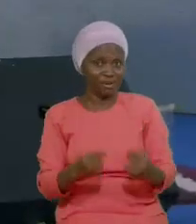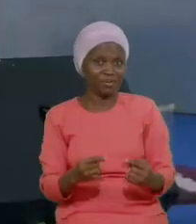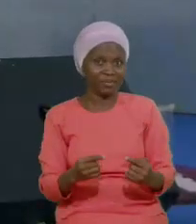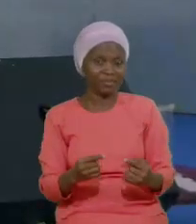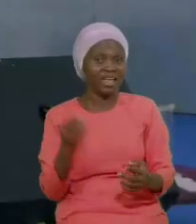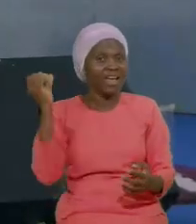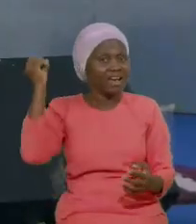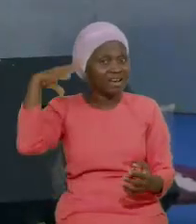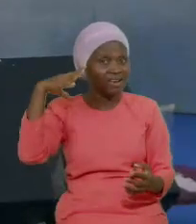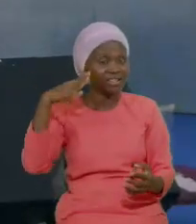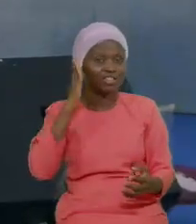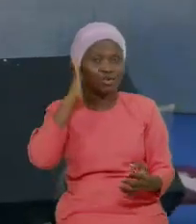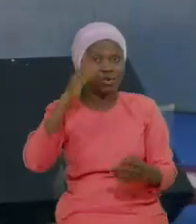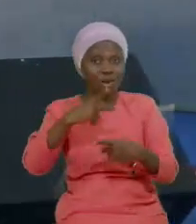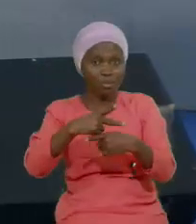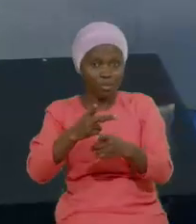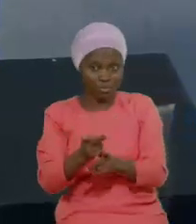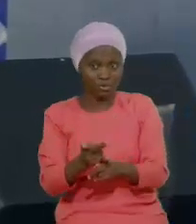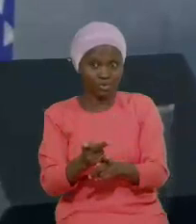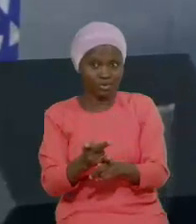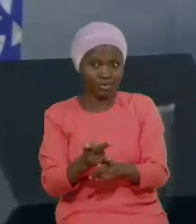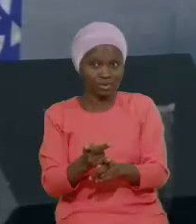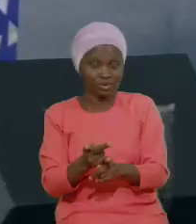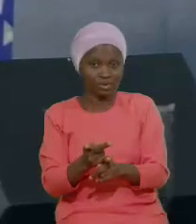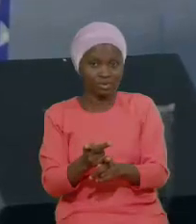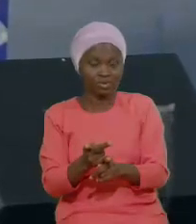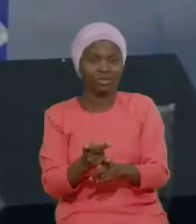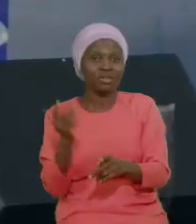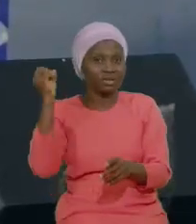grace will produce, listen, grace in your life.